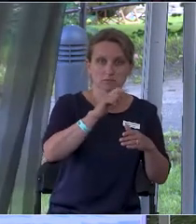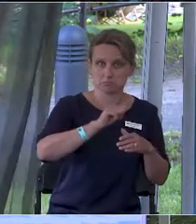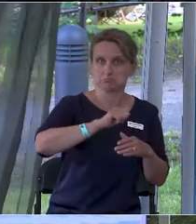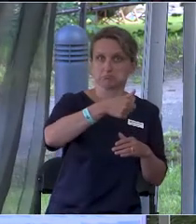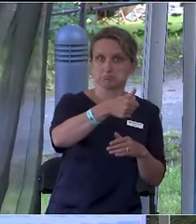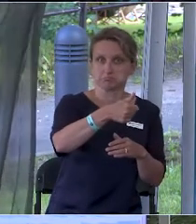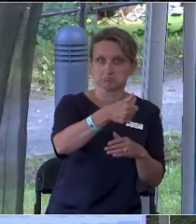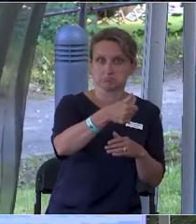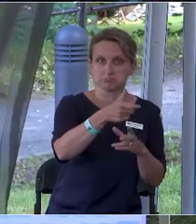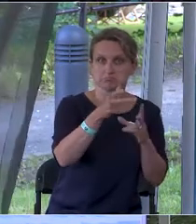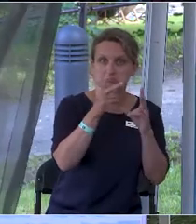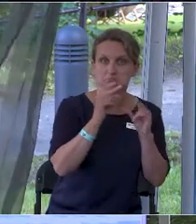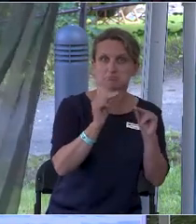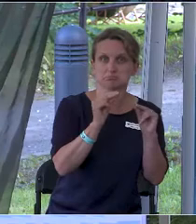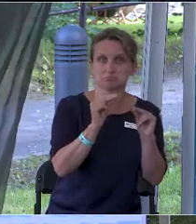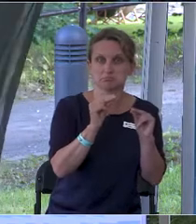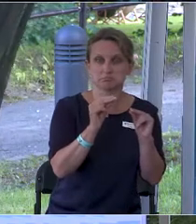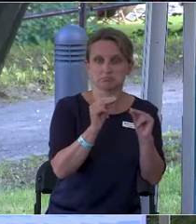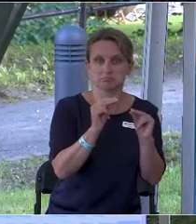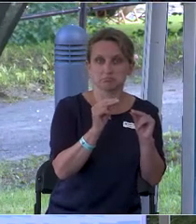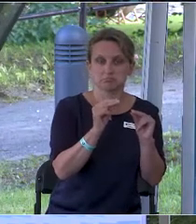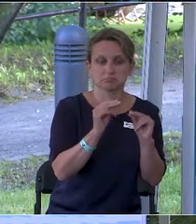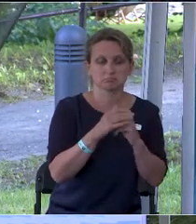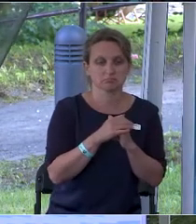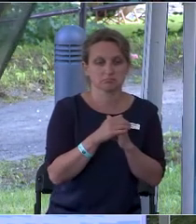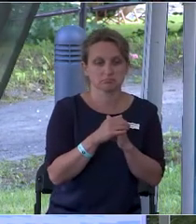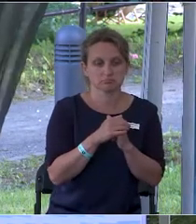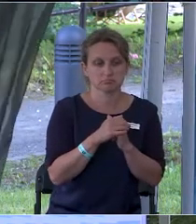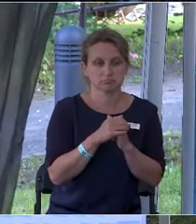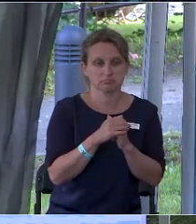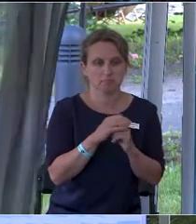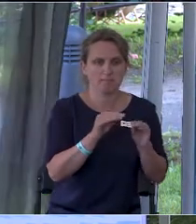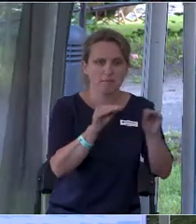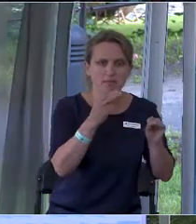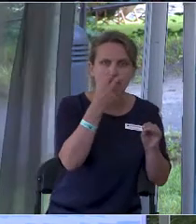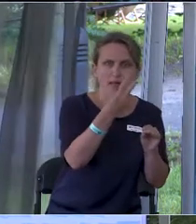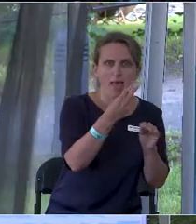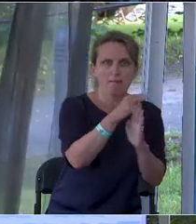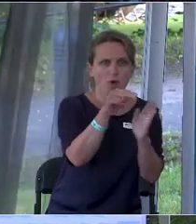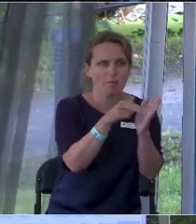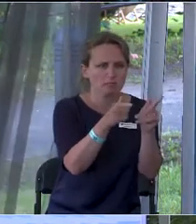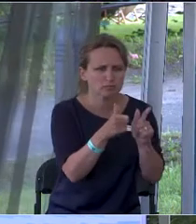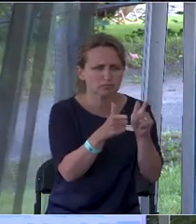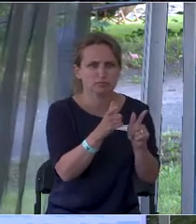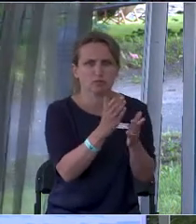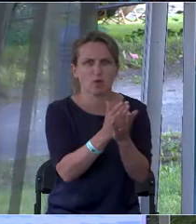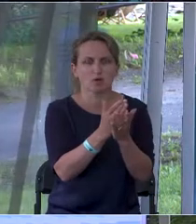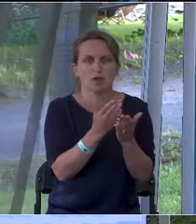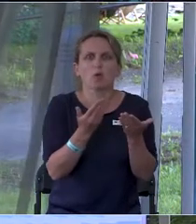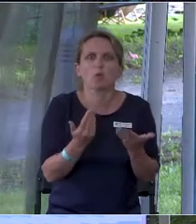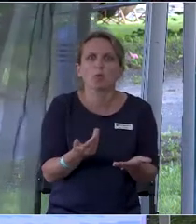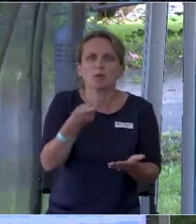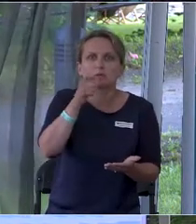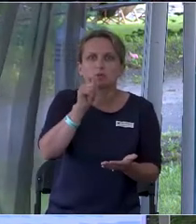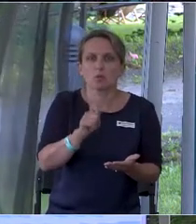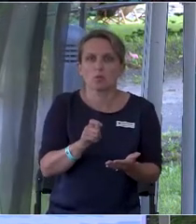really they see the problems and crimes and so on. But how to create, it's